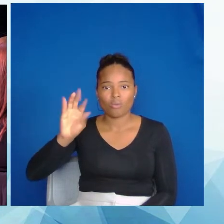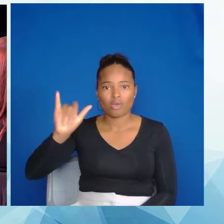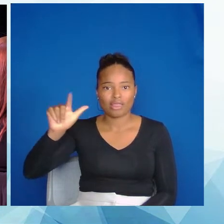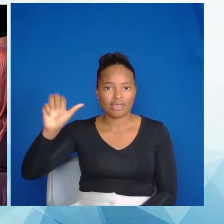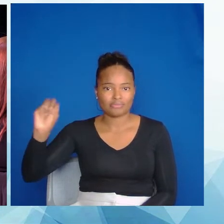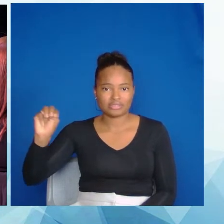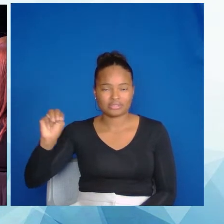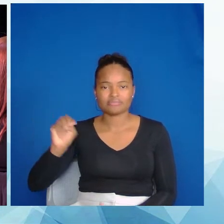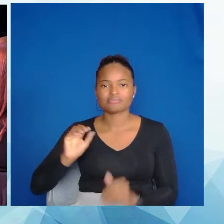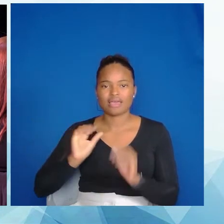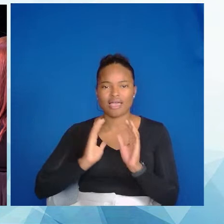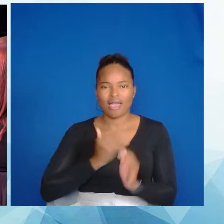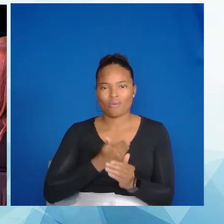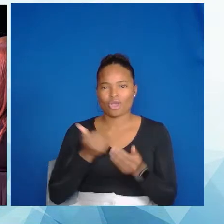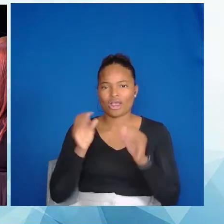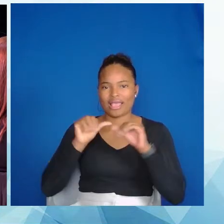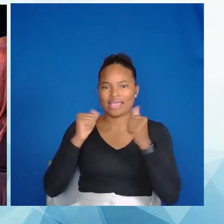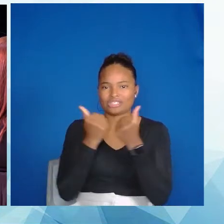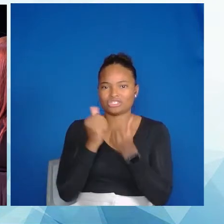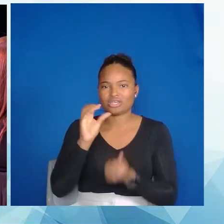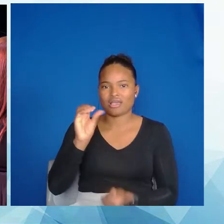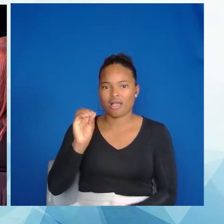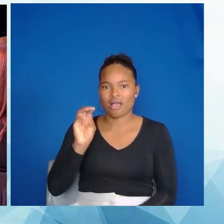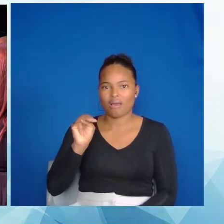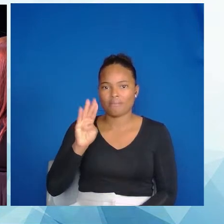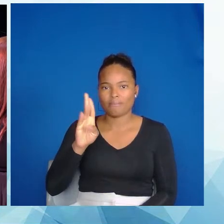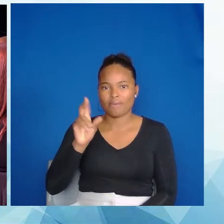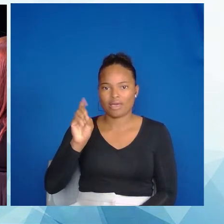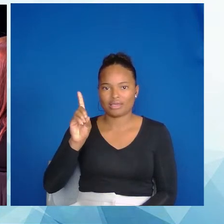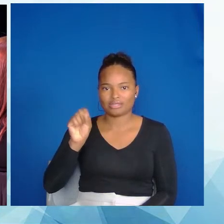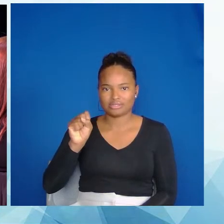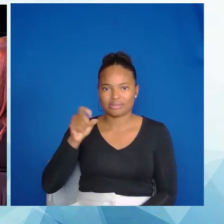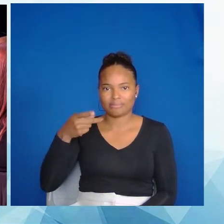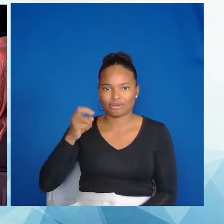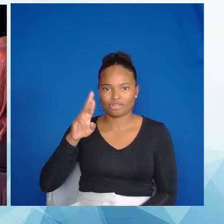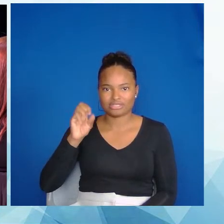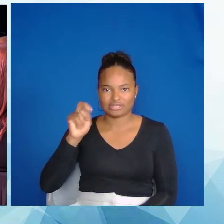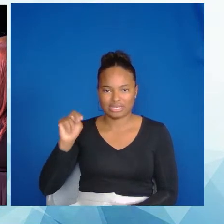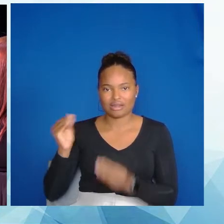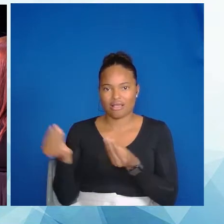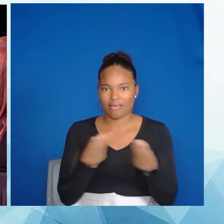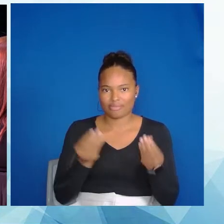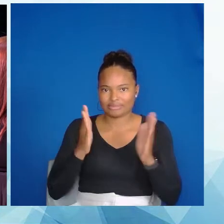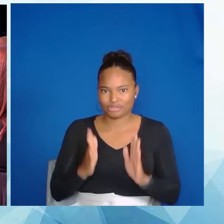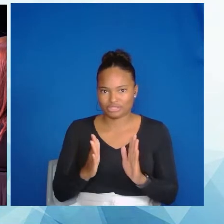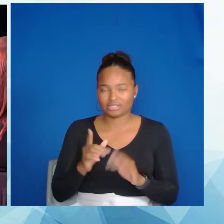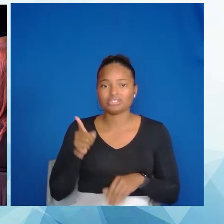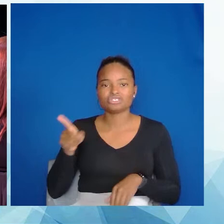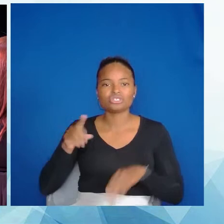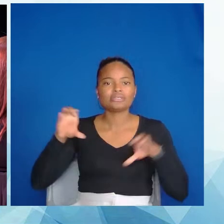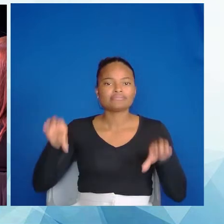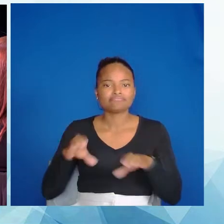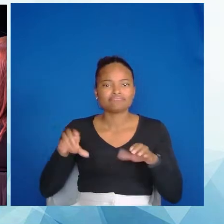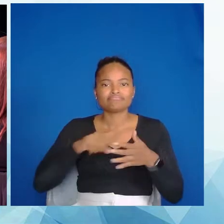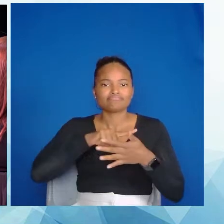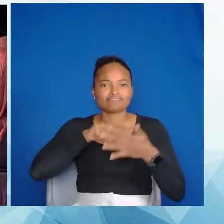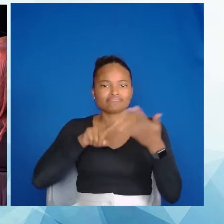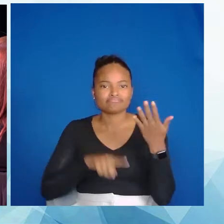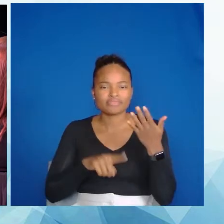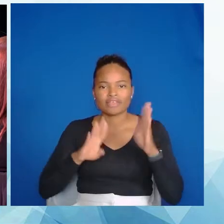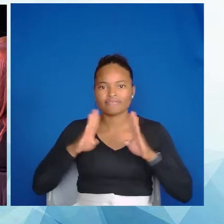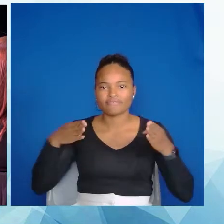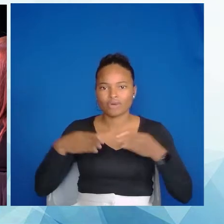our agency ombudsperson, did a series of focus groups. There were 11 of them in